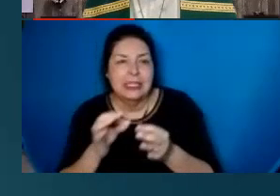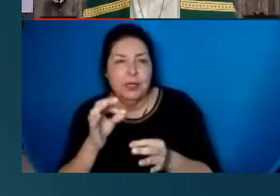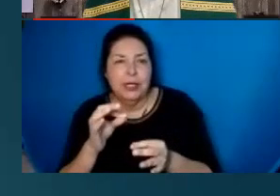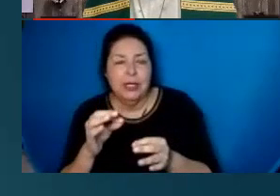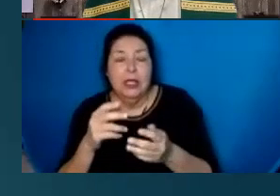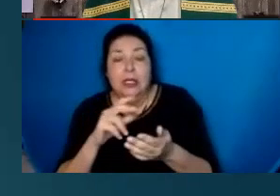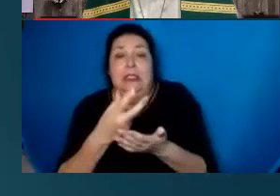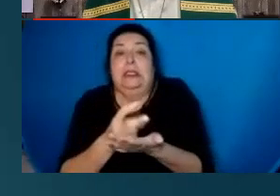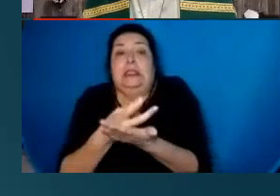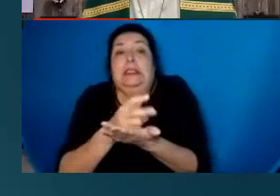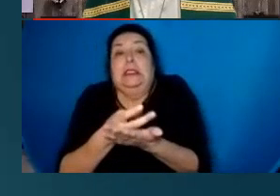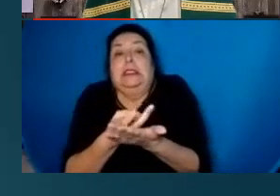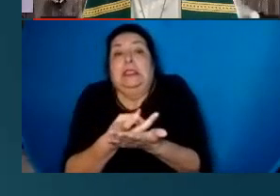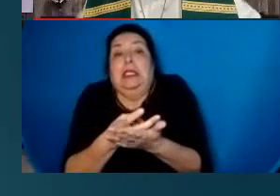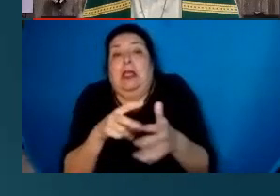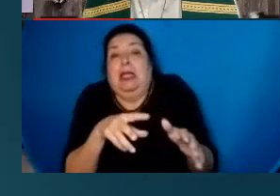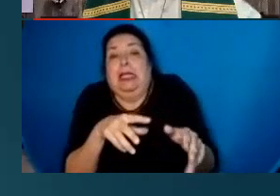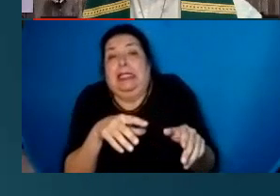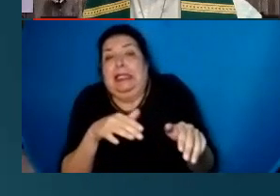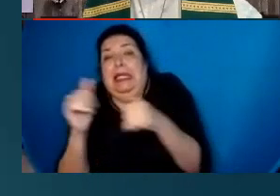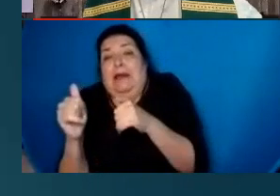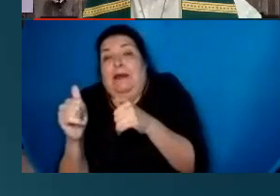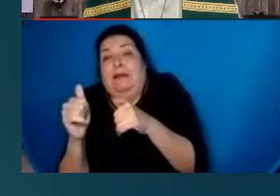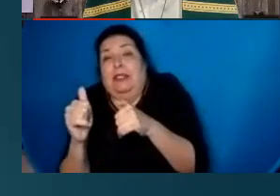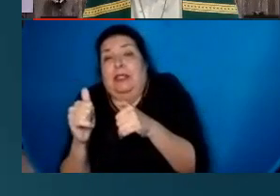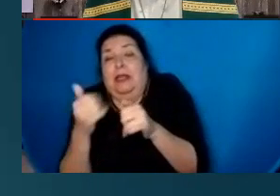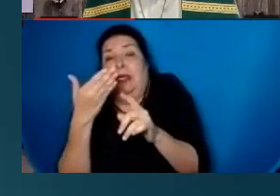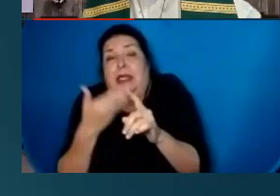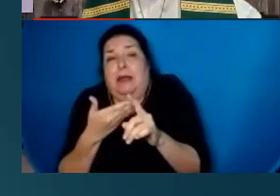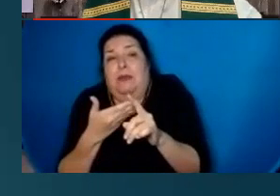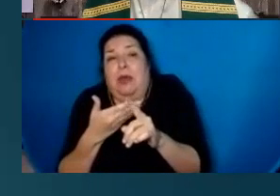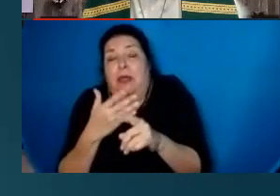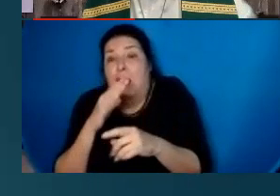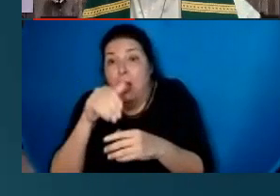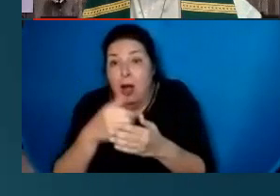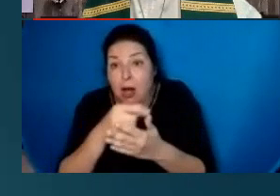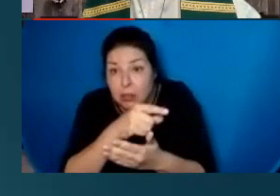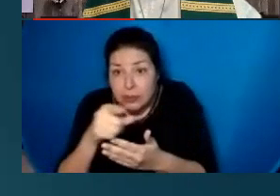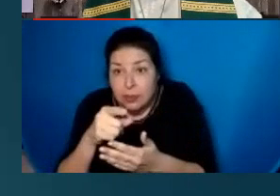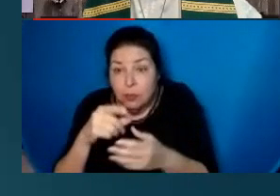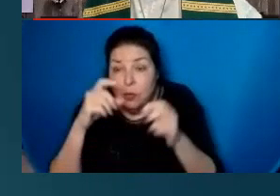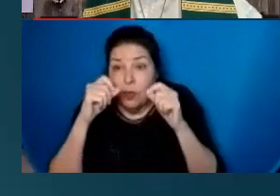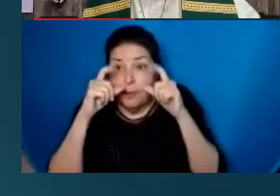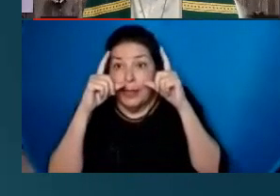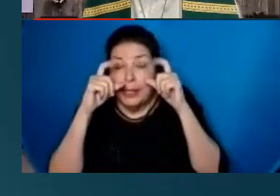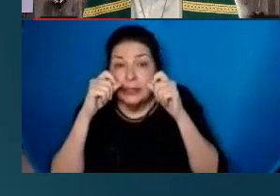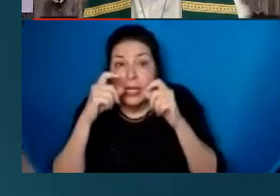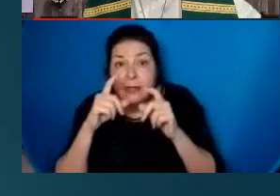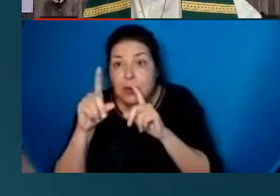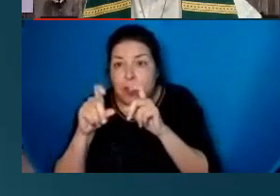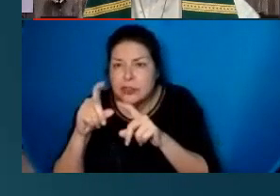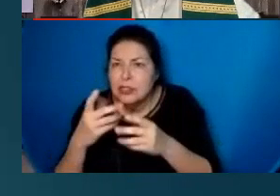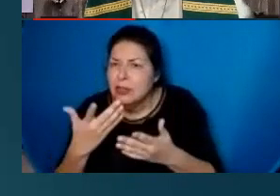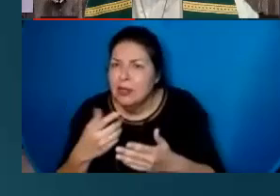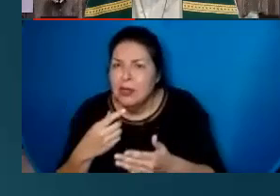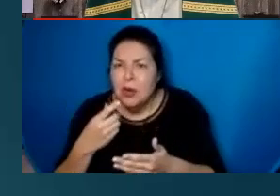voice, came out of him. And they were all amazed, so that they questioned among themselves, saying, "What is this?